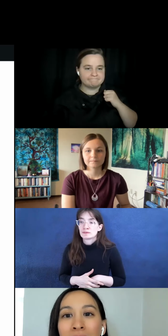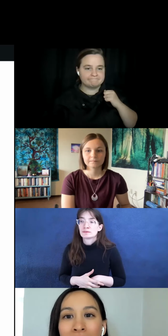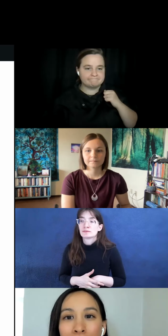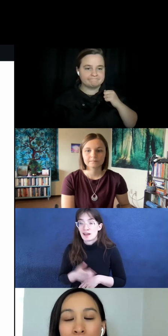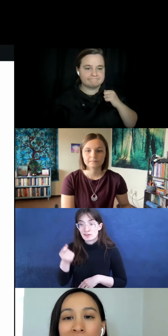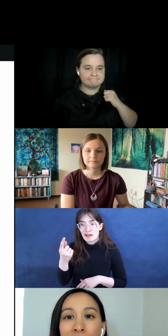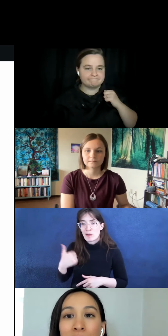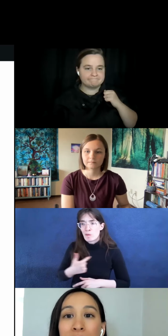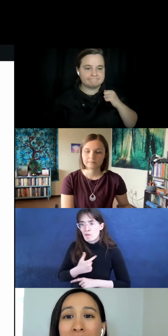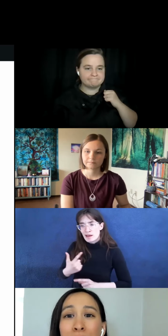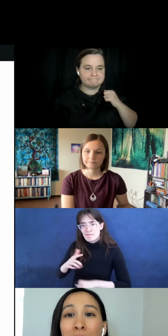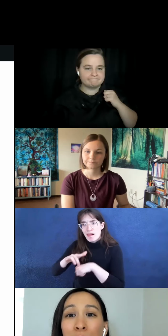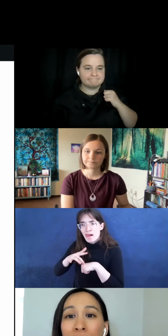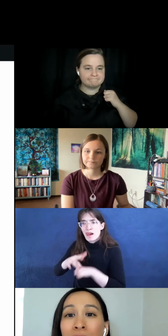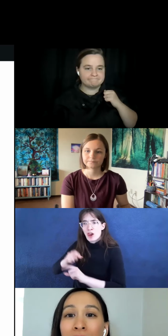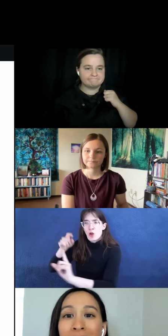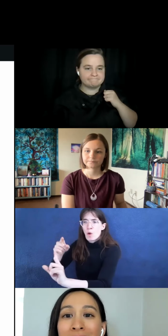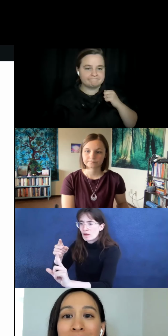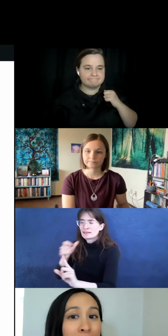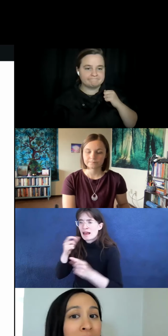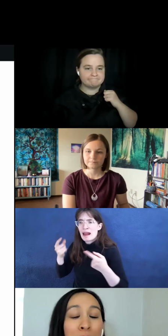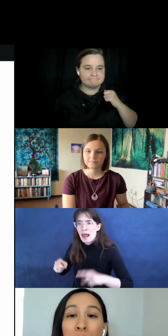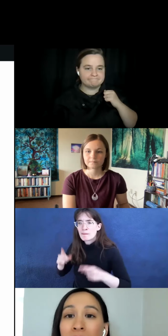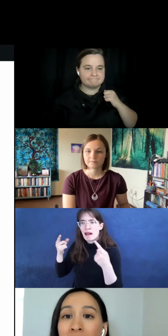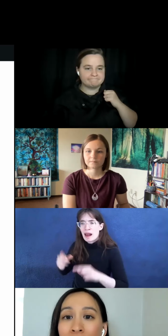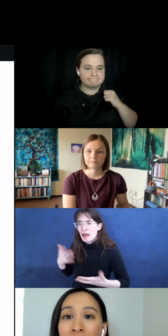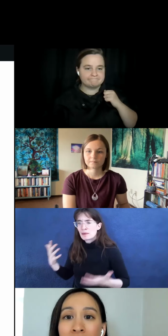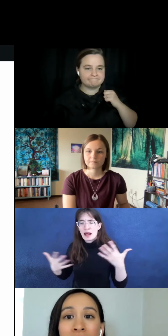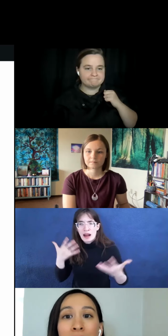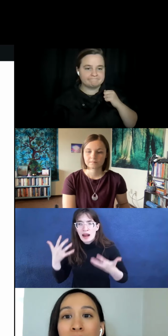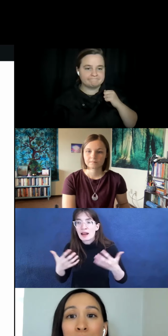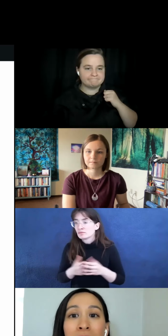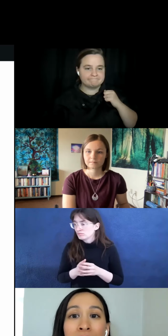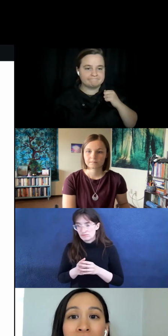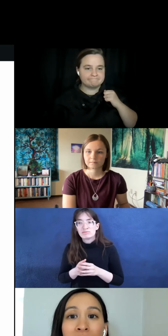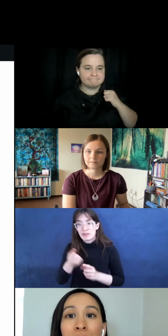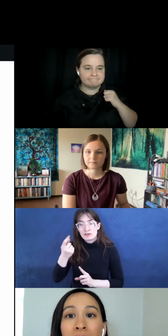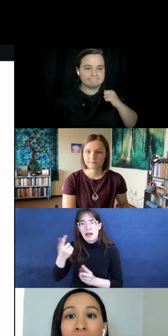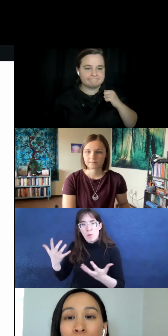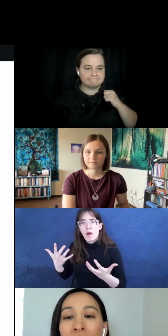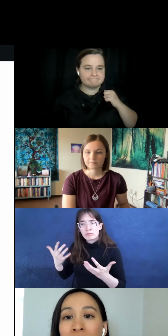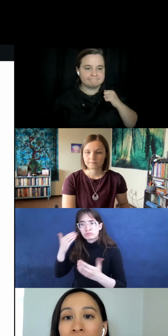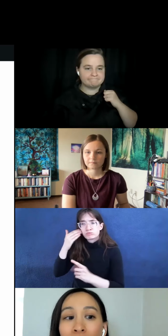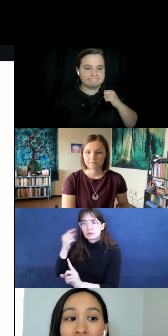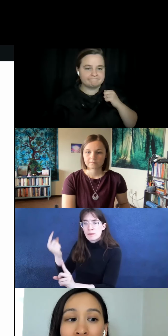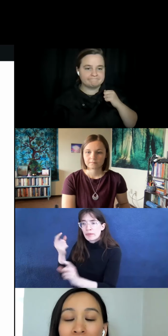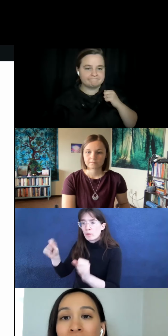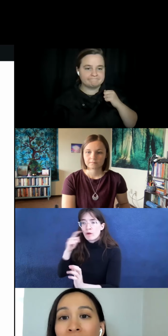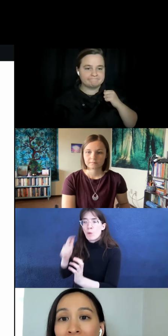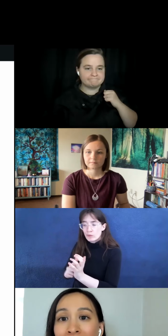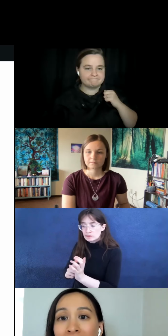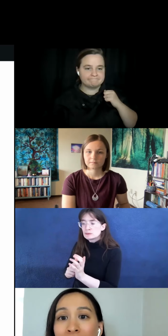isn't happening, but just being aware that it's something that we want to shift something that we can feel, that we can notice and